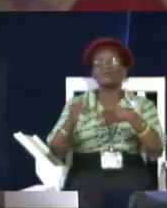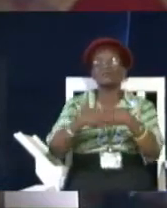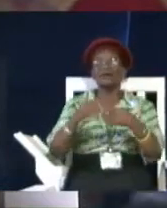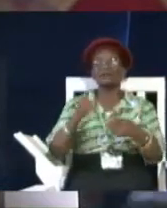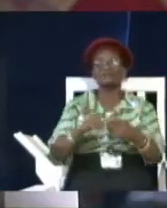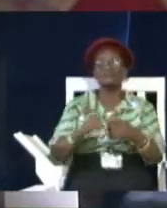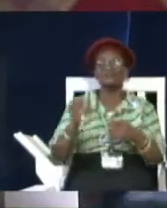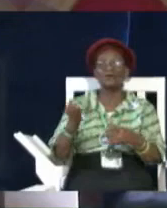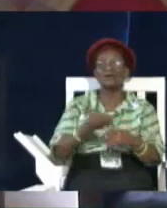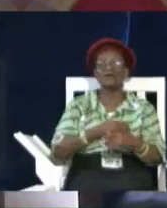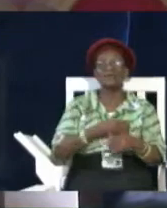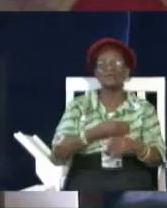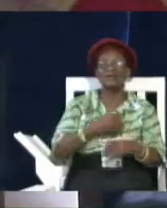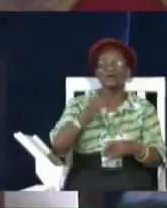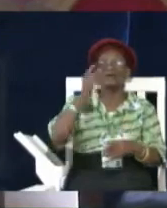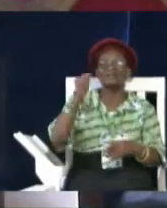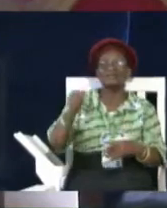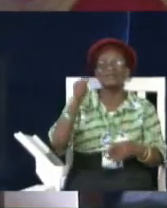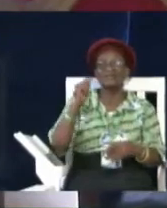it says,